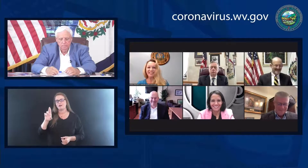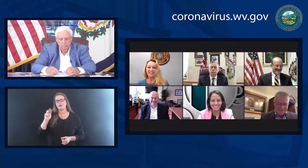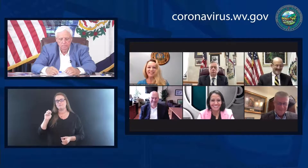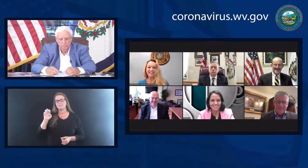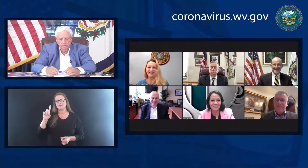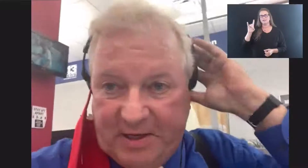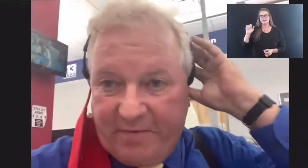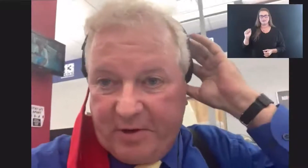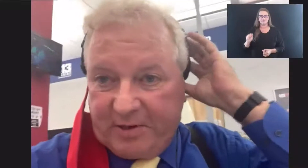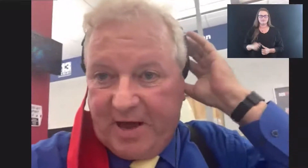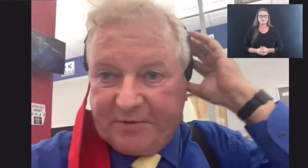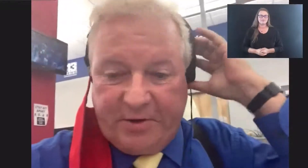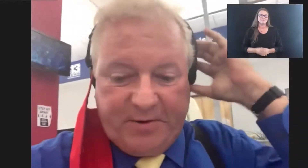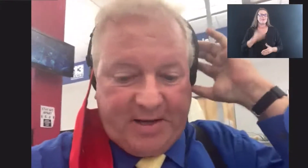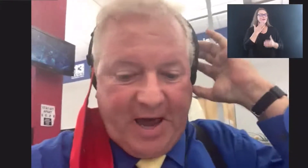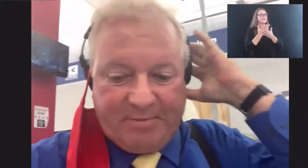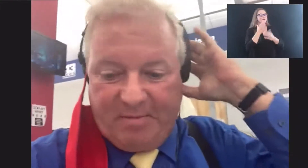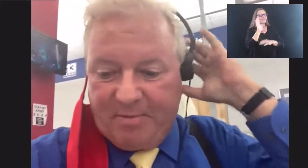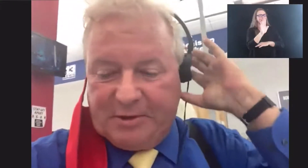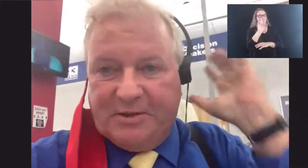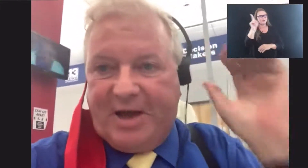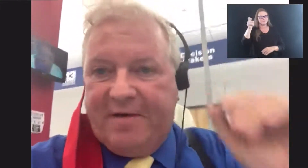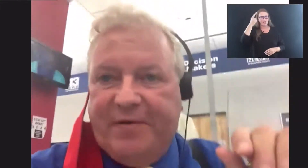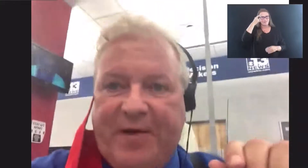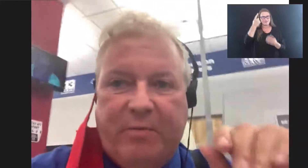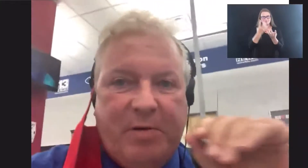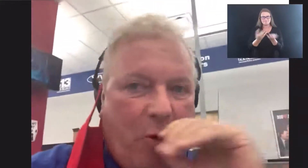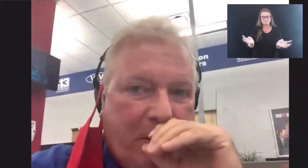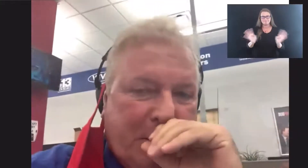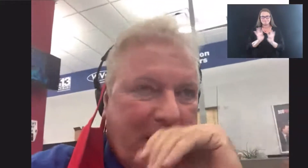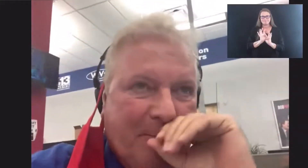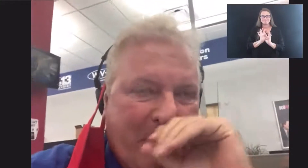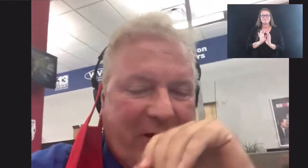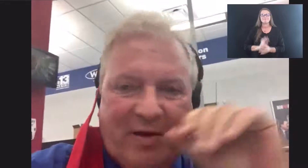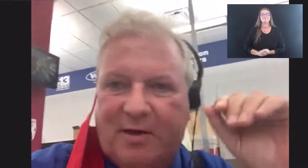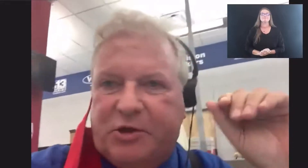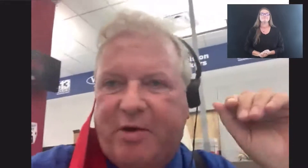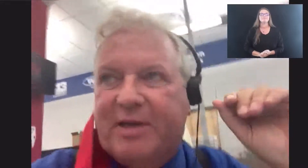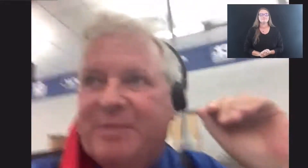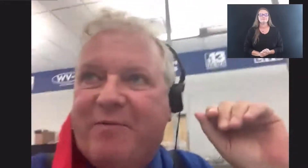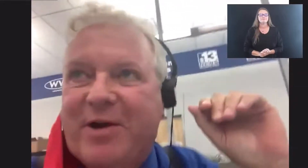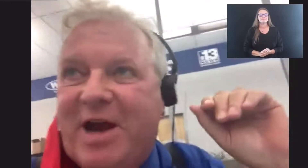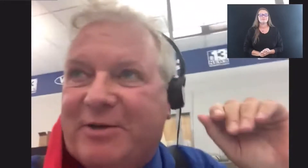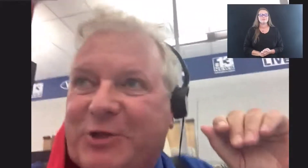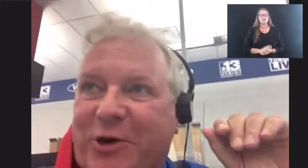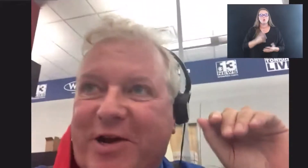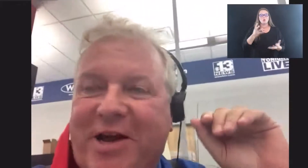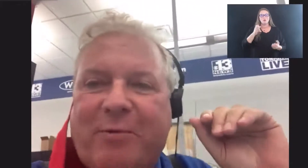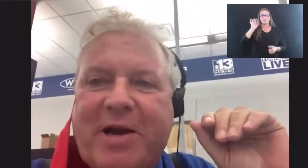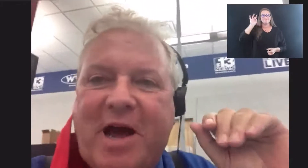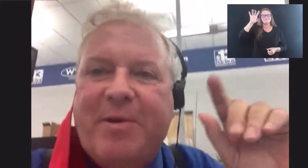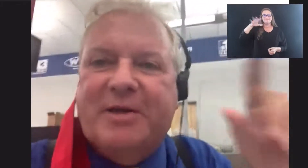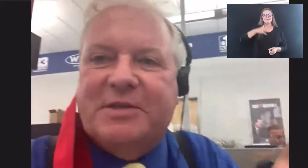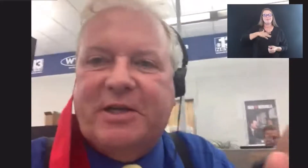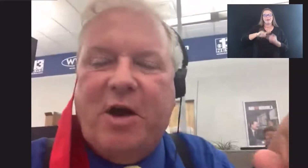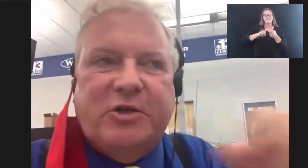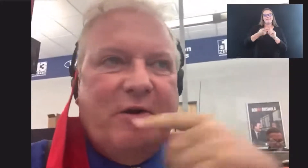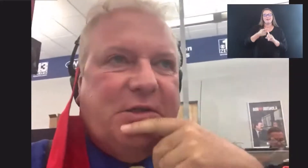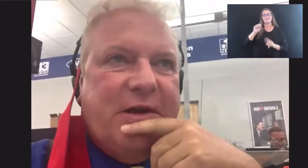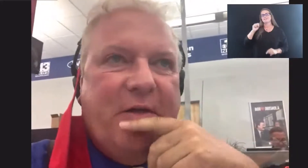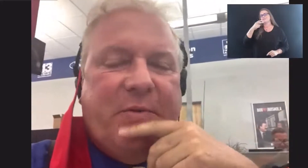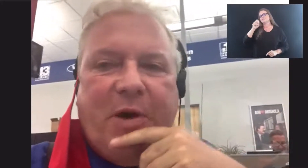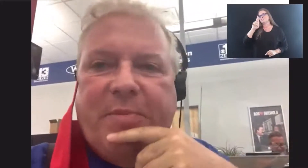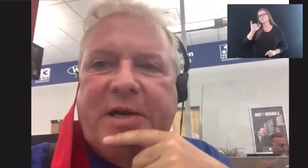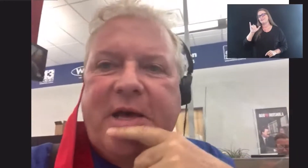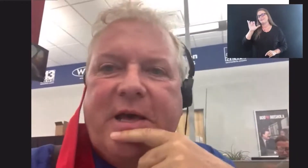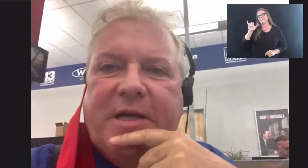Good afternoon, Governor. Good afternoon, cabinet members and staff and fellow reporters. Let me give a little shout out to my friend, Dr. Sherry Young, right now, because the